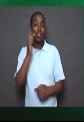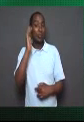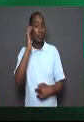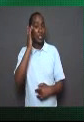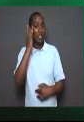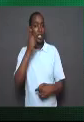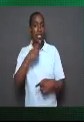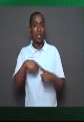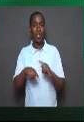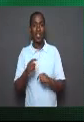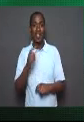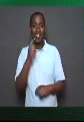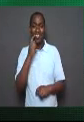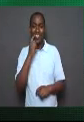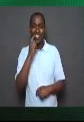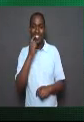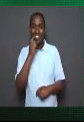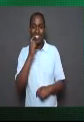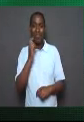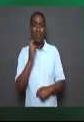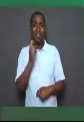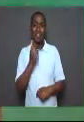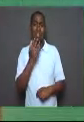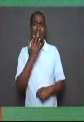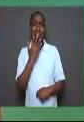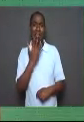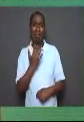gums tender and prone to bleeding.